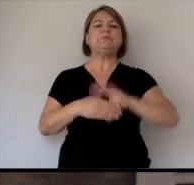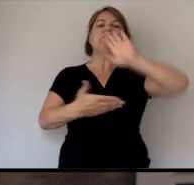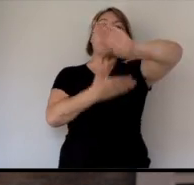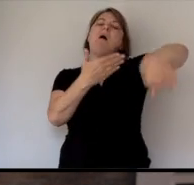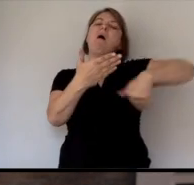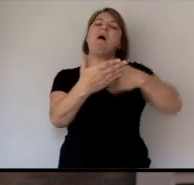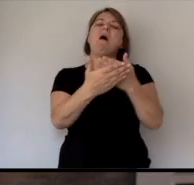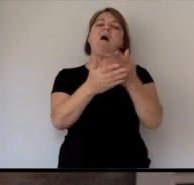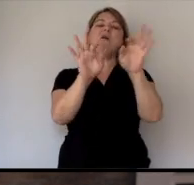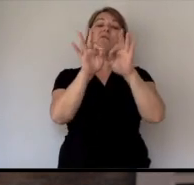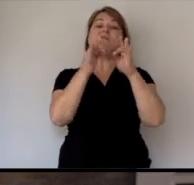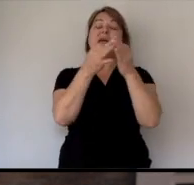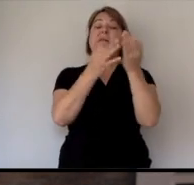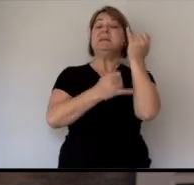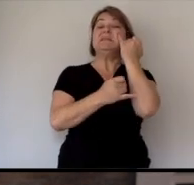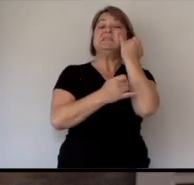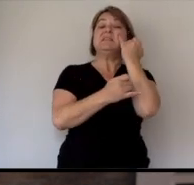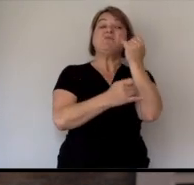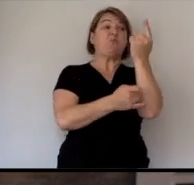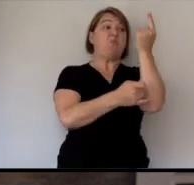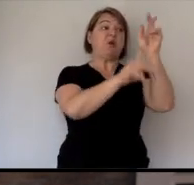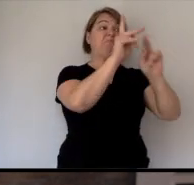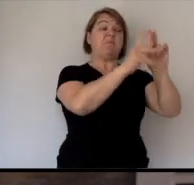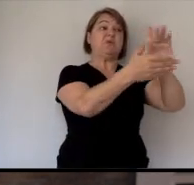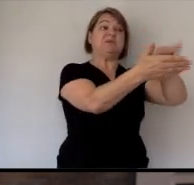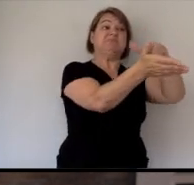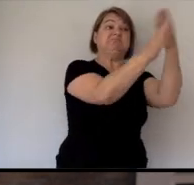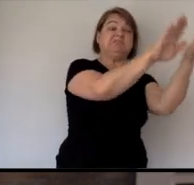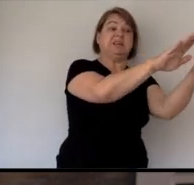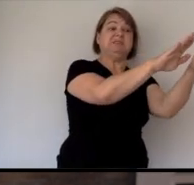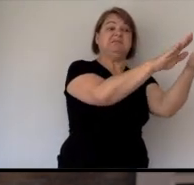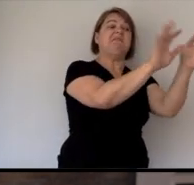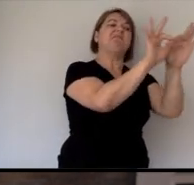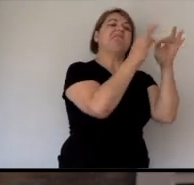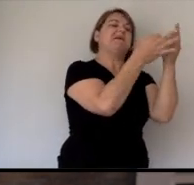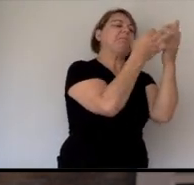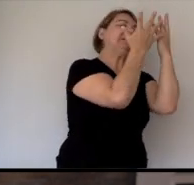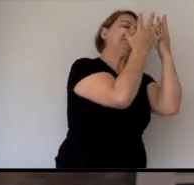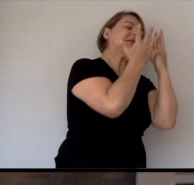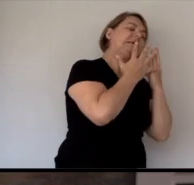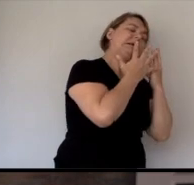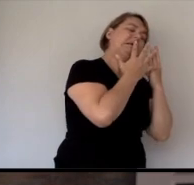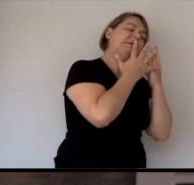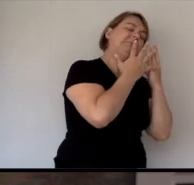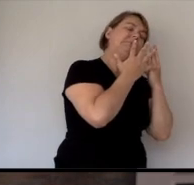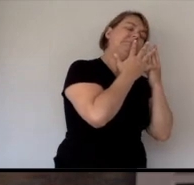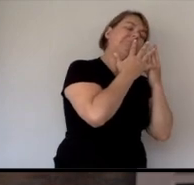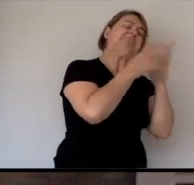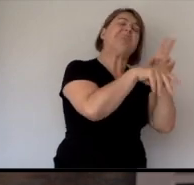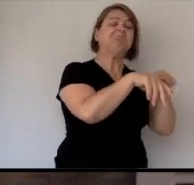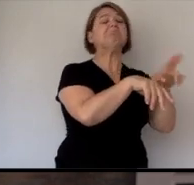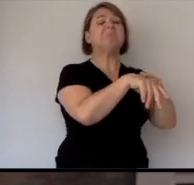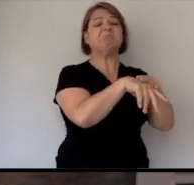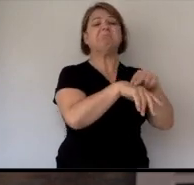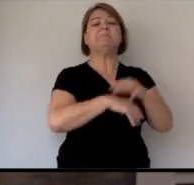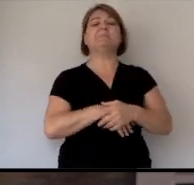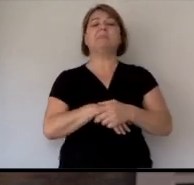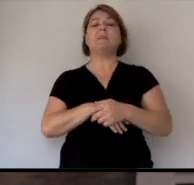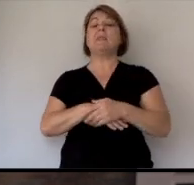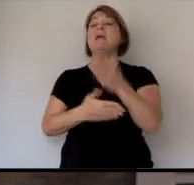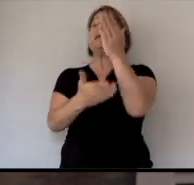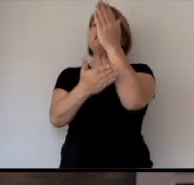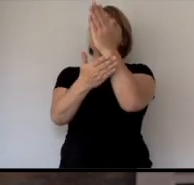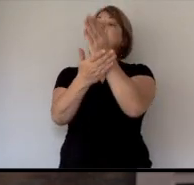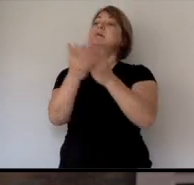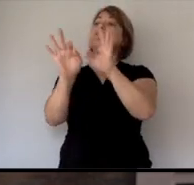love. Oh no, it's a little fishy. Some families have a stepmom or